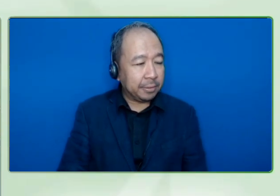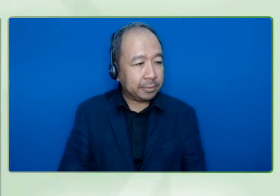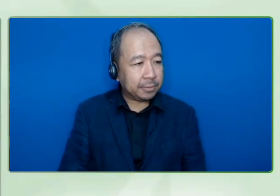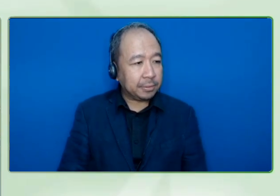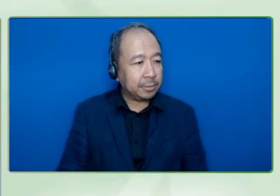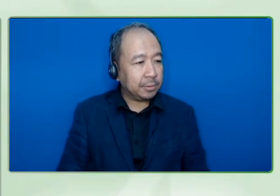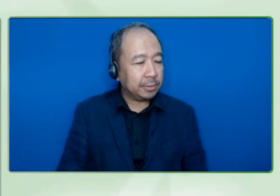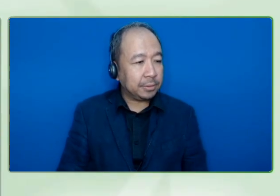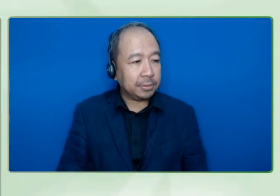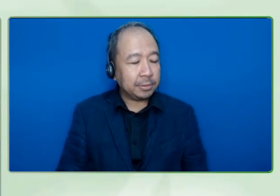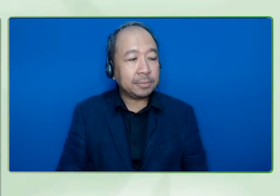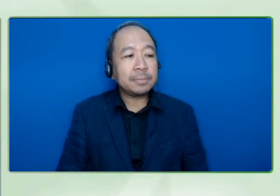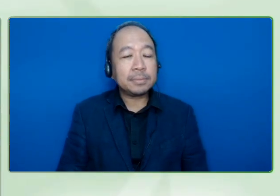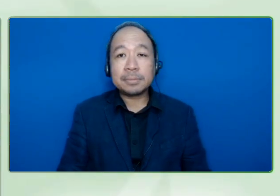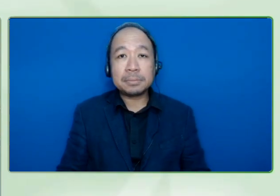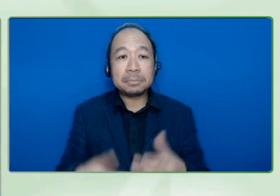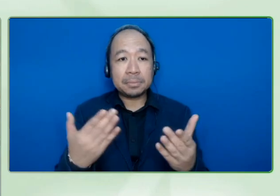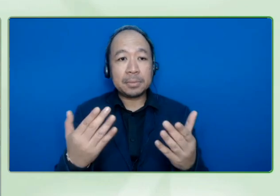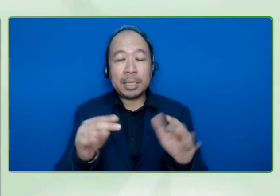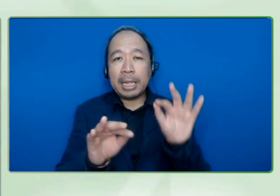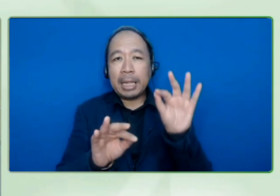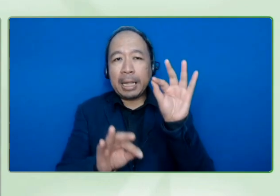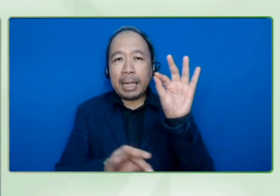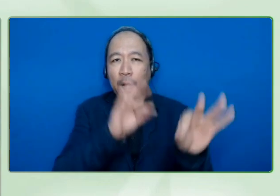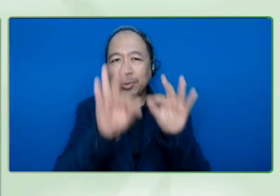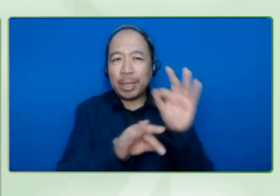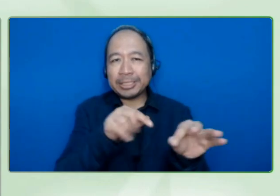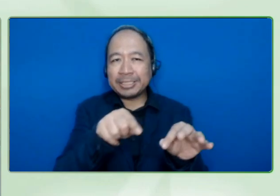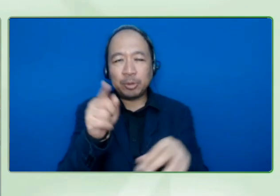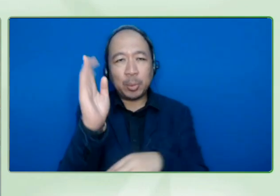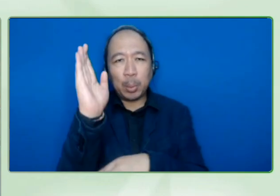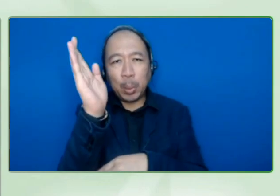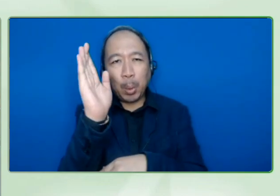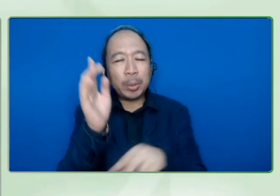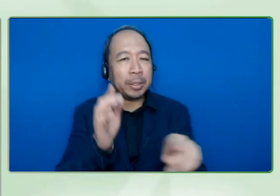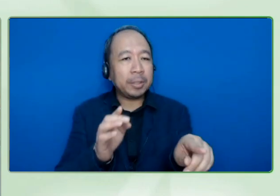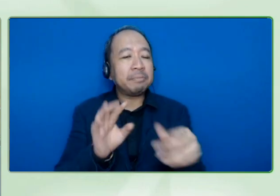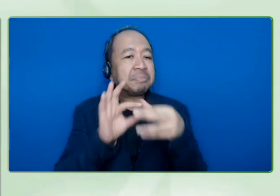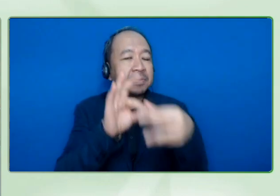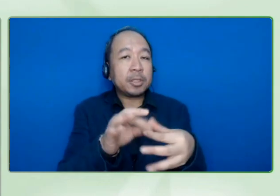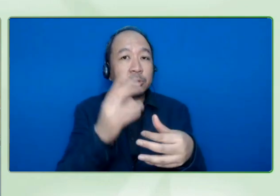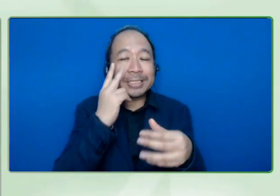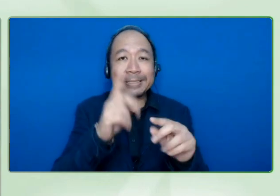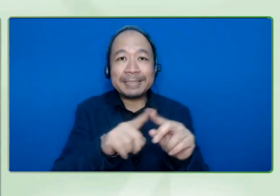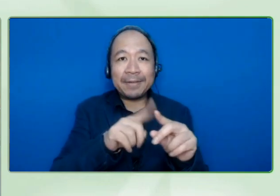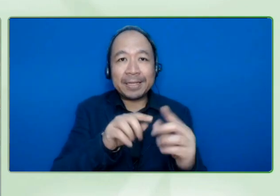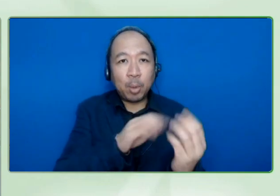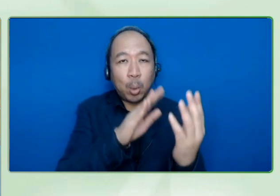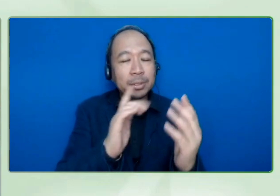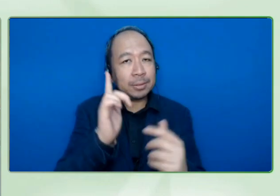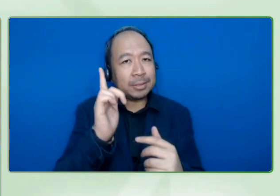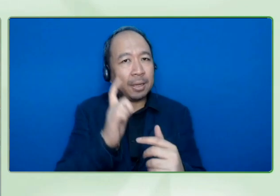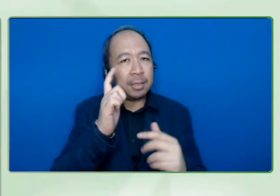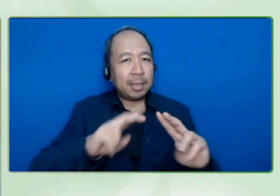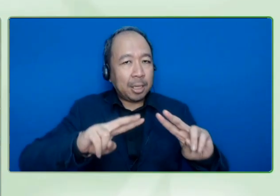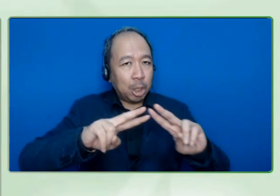Can I ask a couple of questions, just to kind of get us talking about it? So obviously, the different approach, starting from research and then trying to scale through